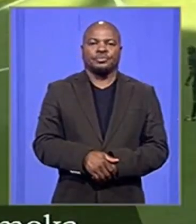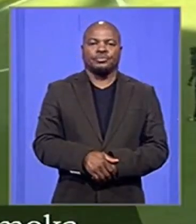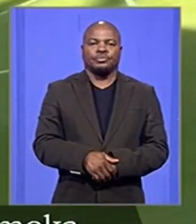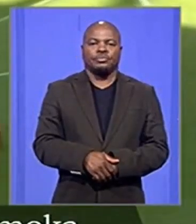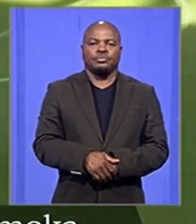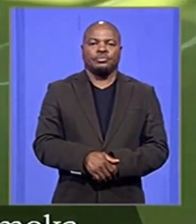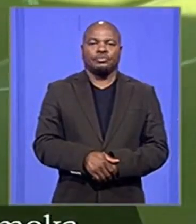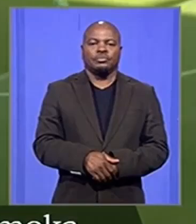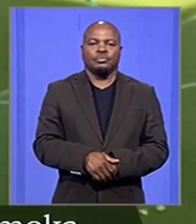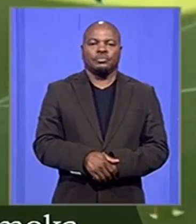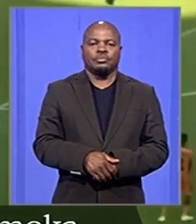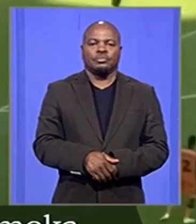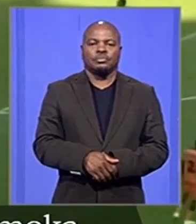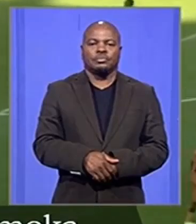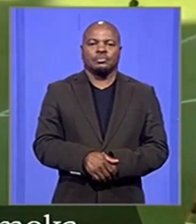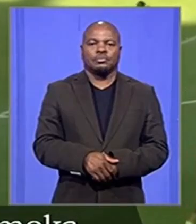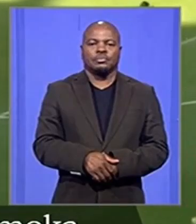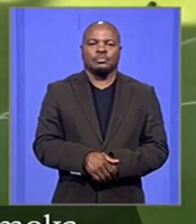And it is Apollos.